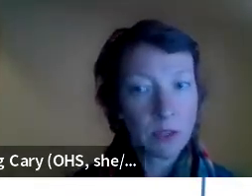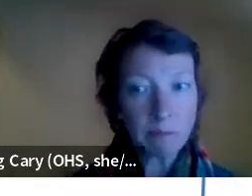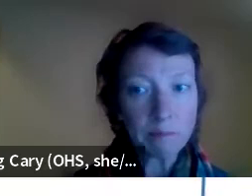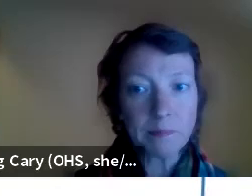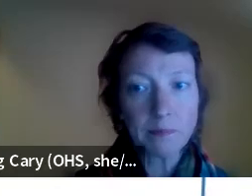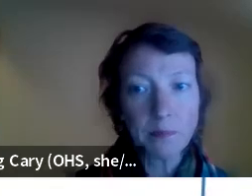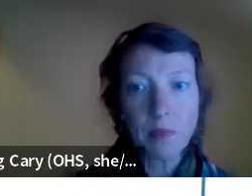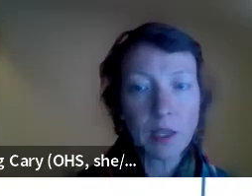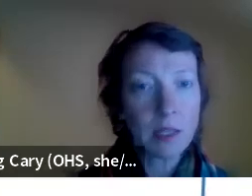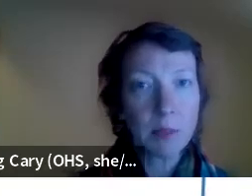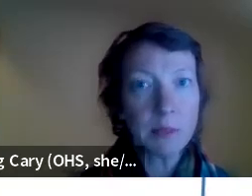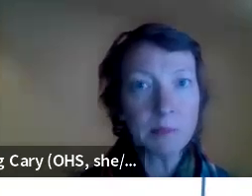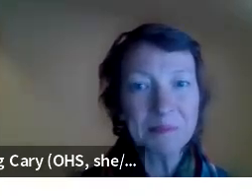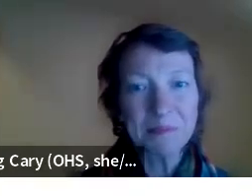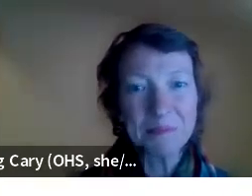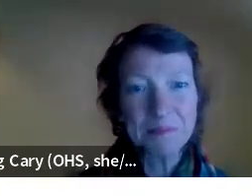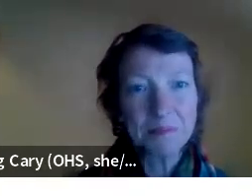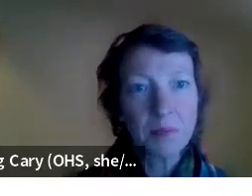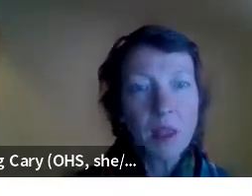white children. Next slide, please.